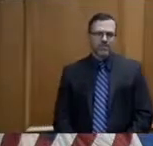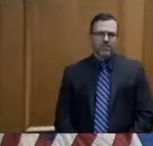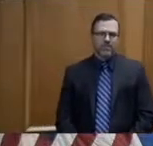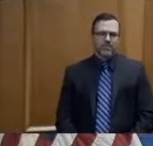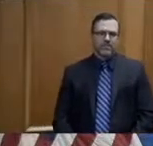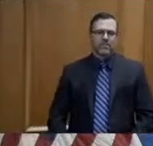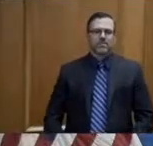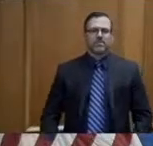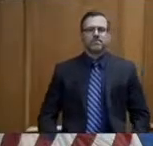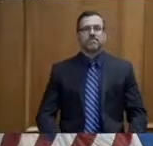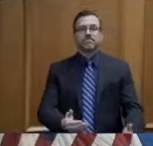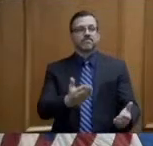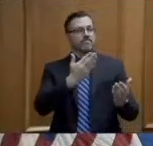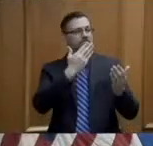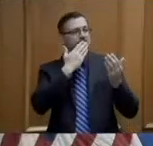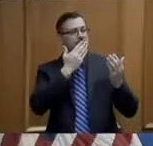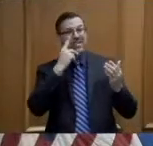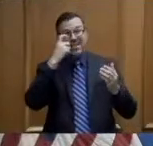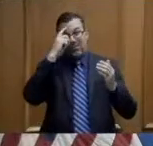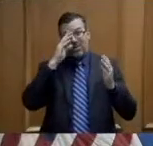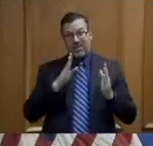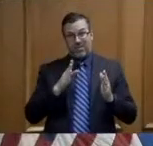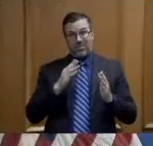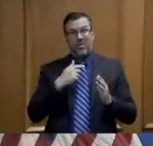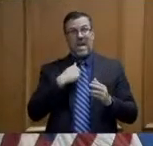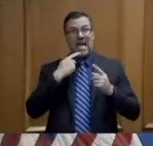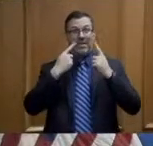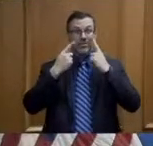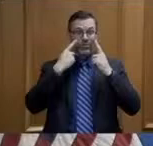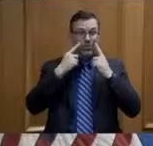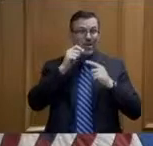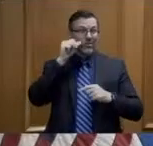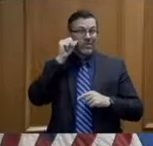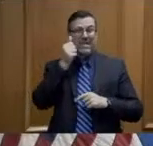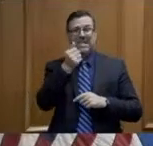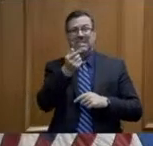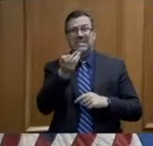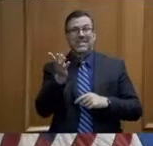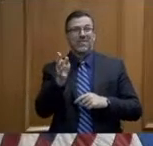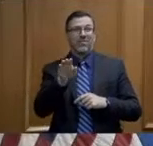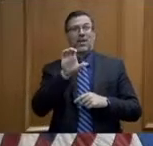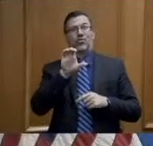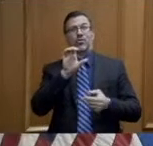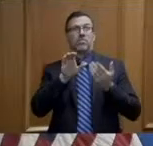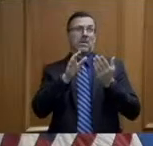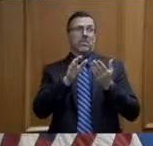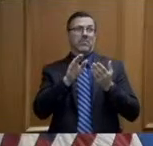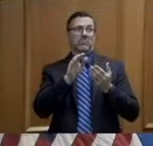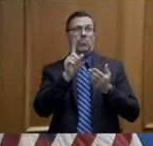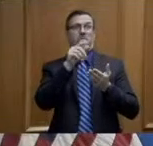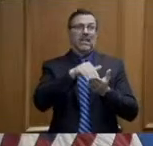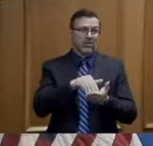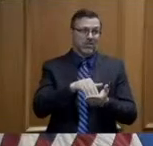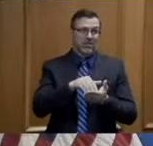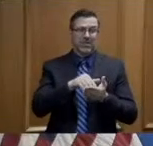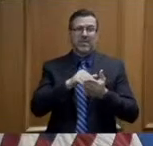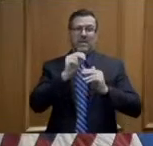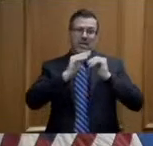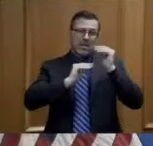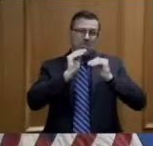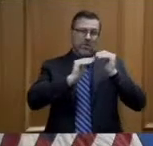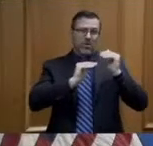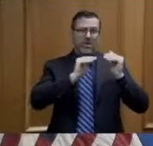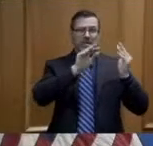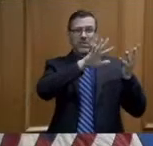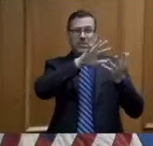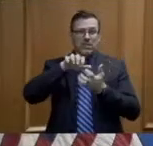Thank you, Governor. As we saw yesterday, hundreds, if not thousands, of structures were damaged with terrible loss of life. We were able to see,